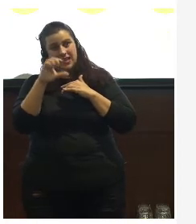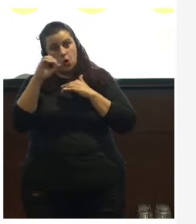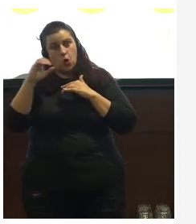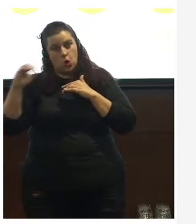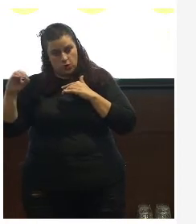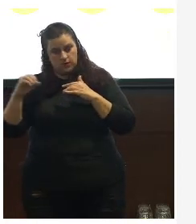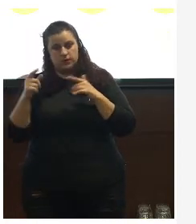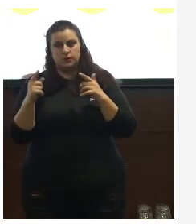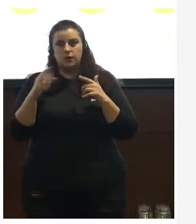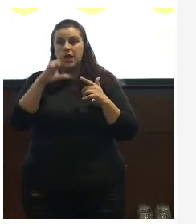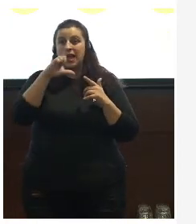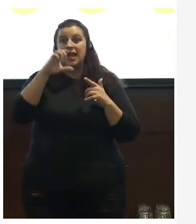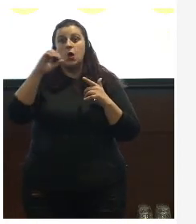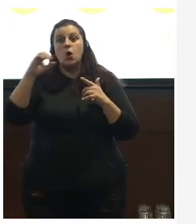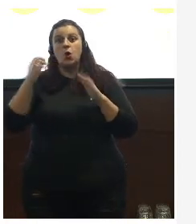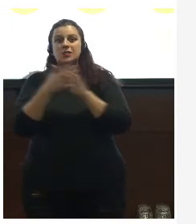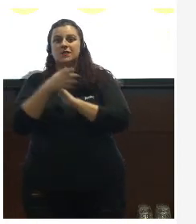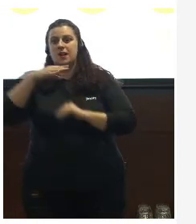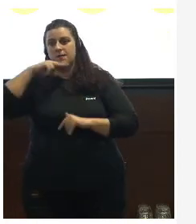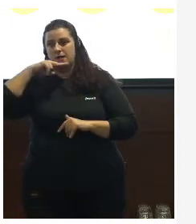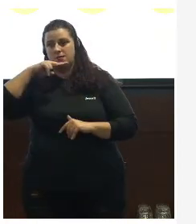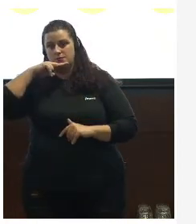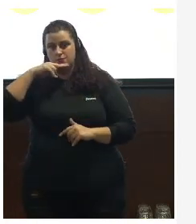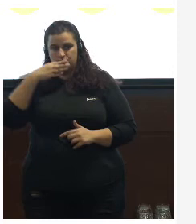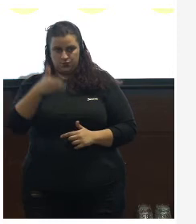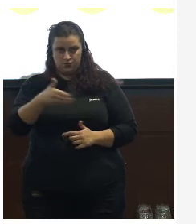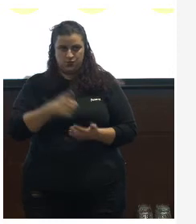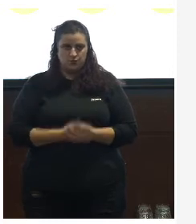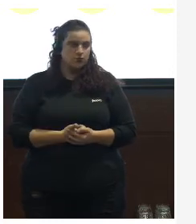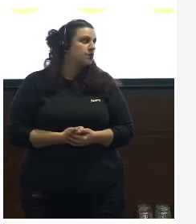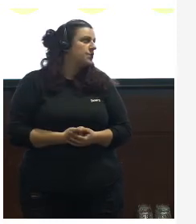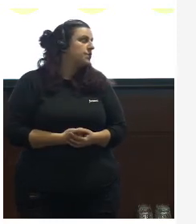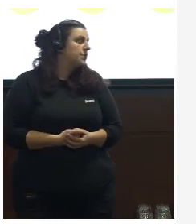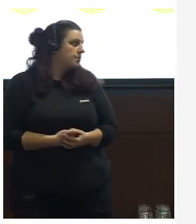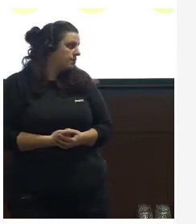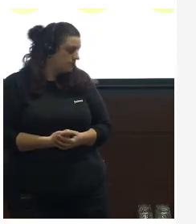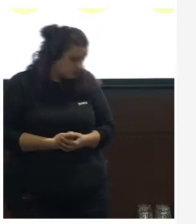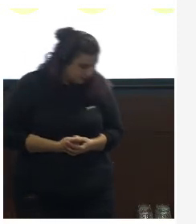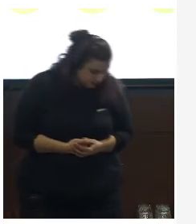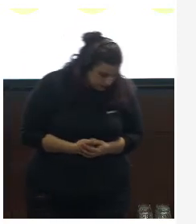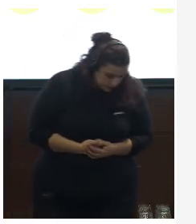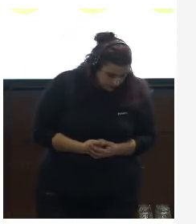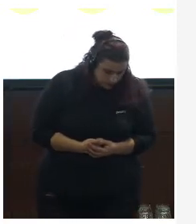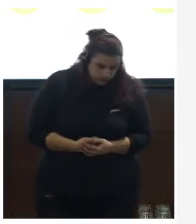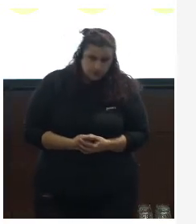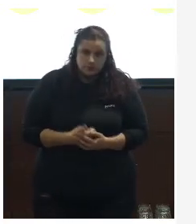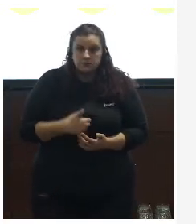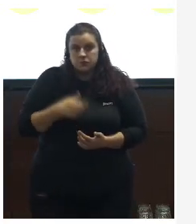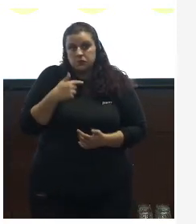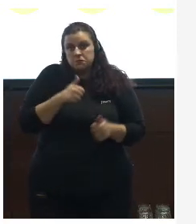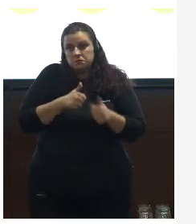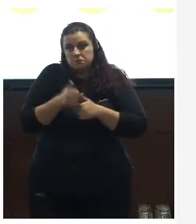This one, we've called it customer satisfaction. However, I prefer to refer to it as collaboration. We work with many people within